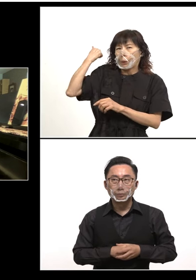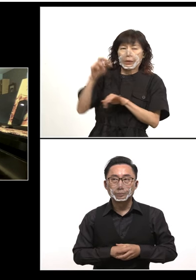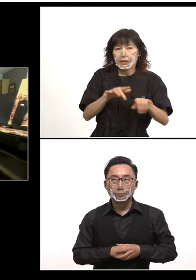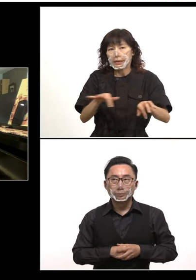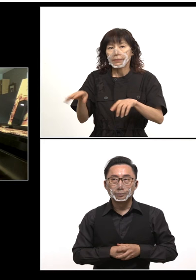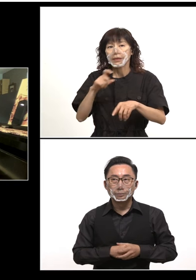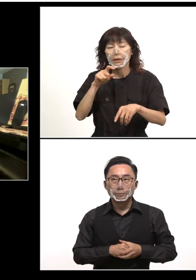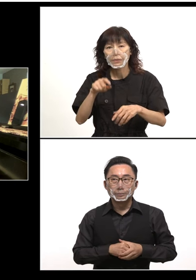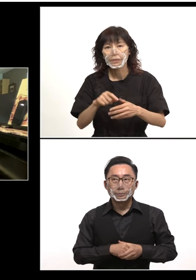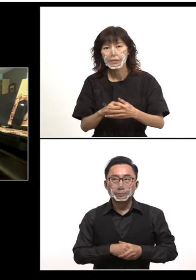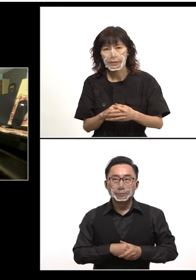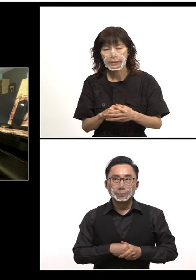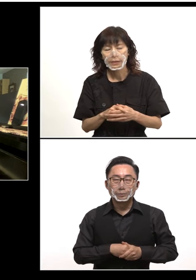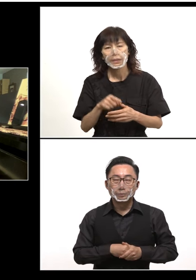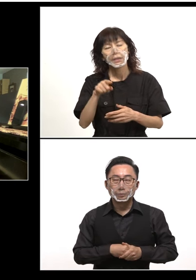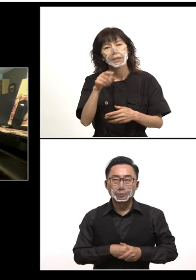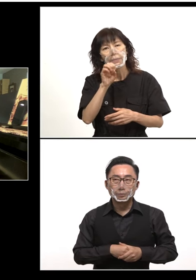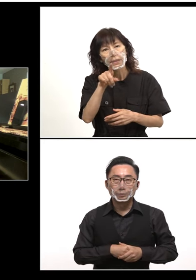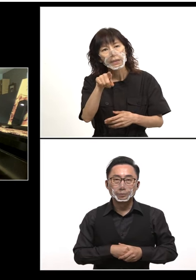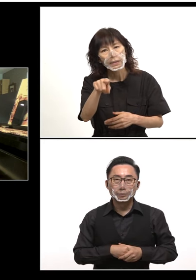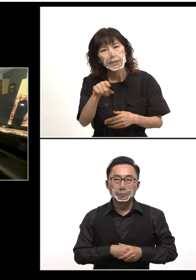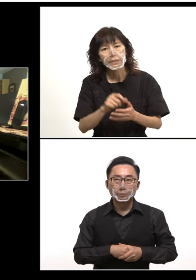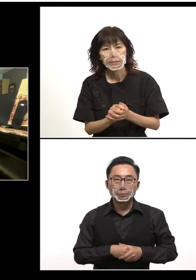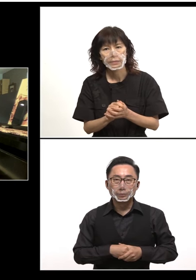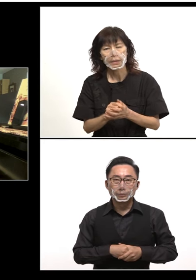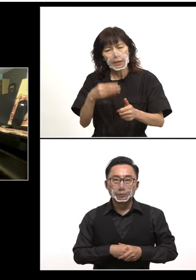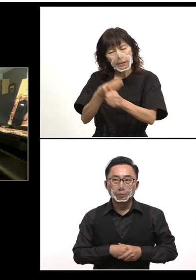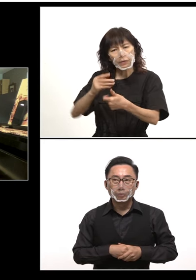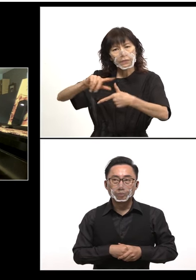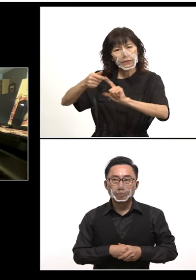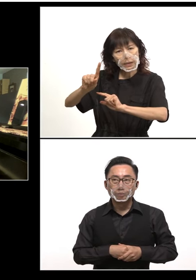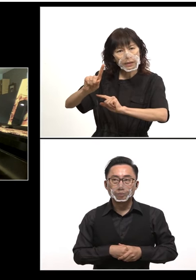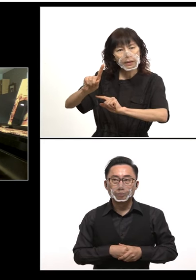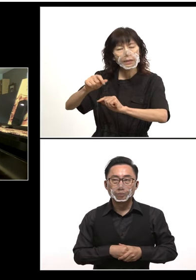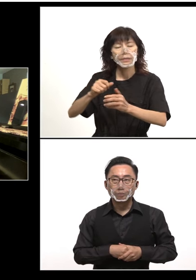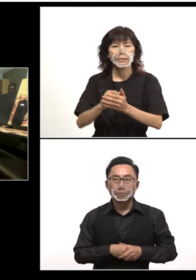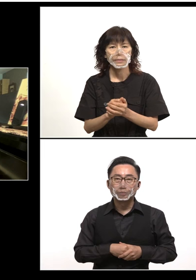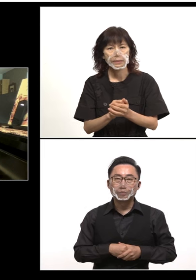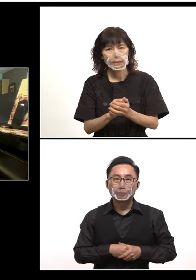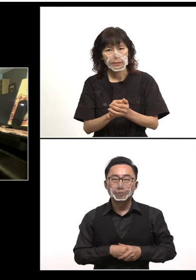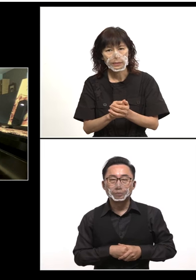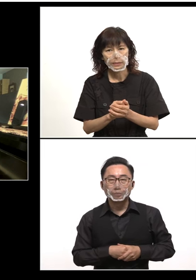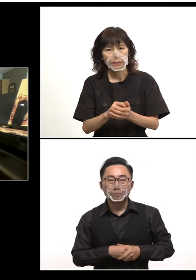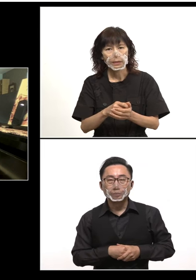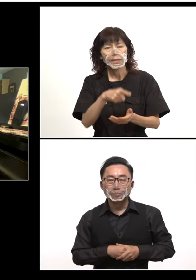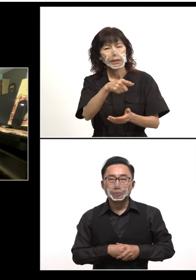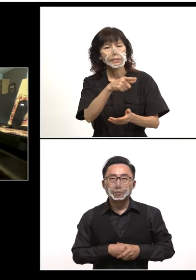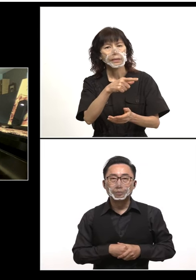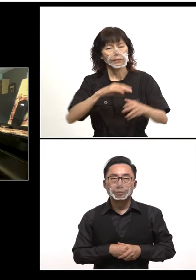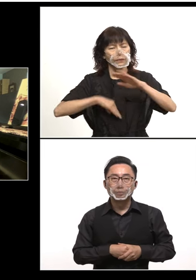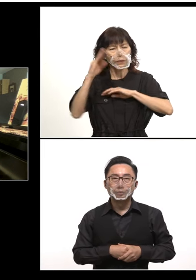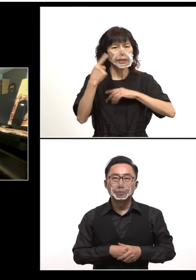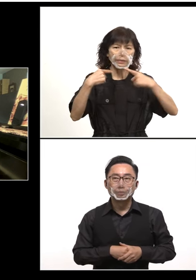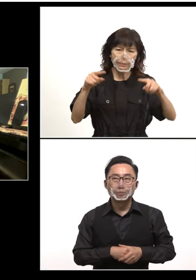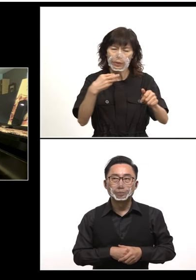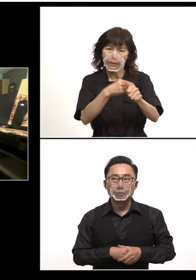make the teaching like successful in terms of teaching all the stylistic difference? Especially, I would say that the